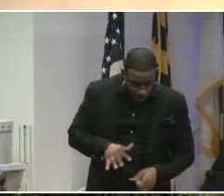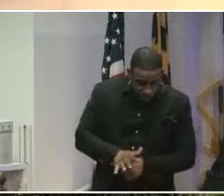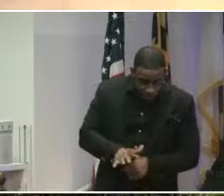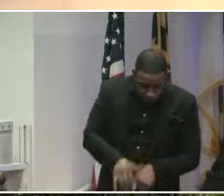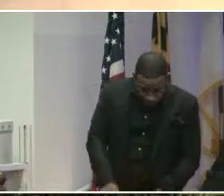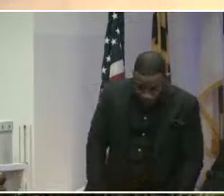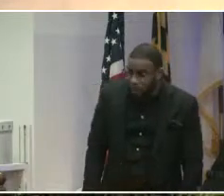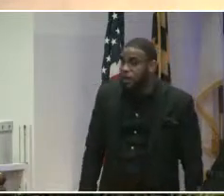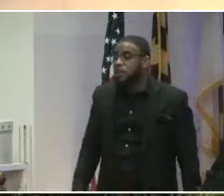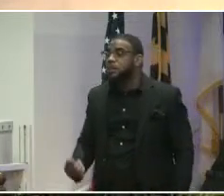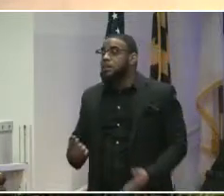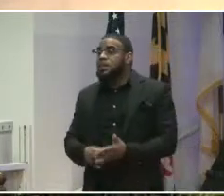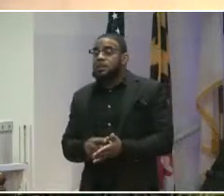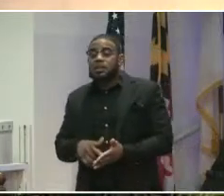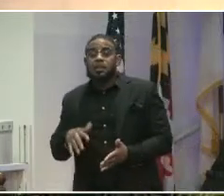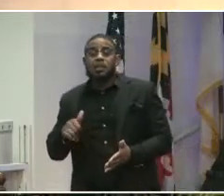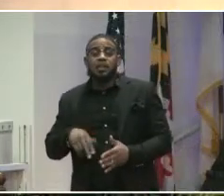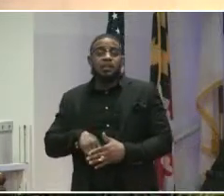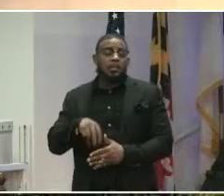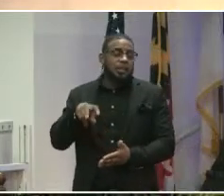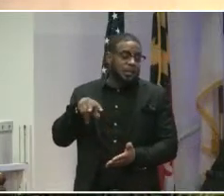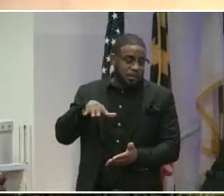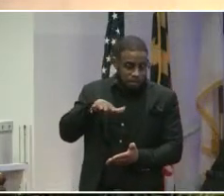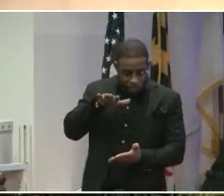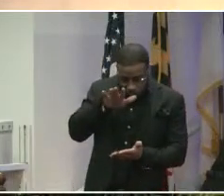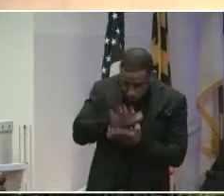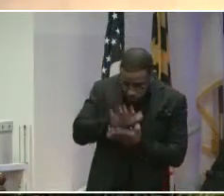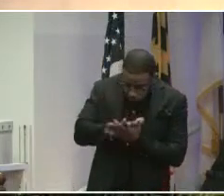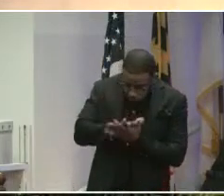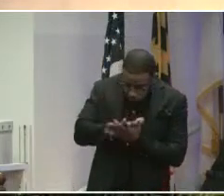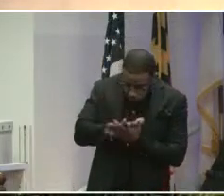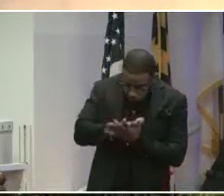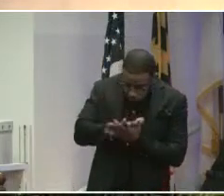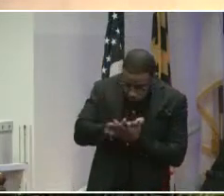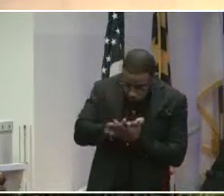enough. Sometimes we have to fall on our face.